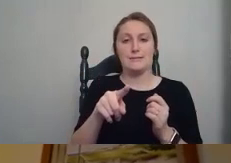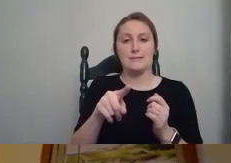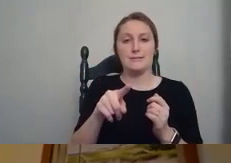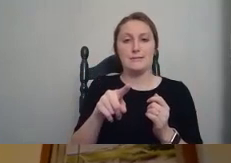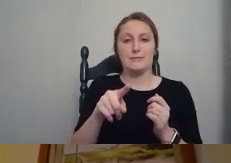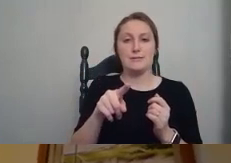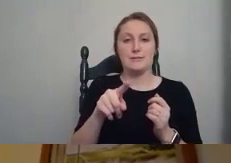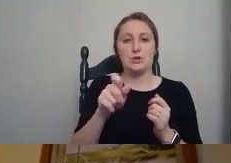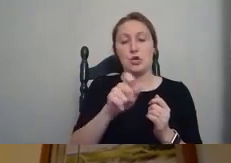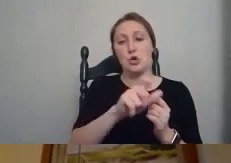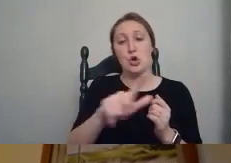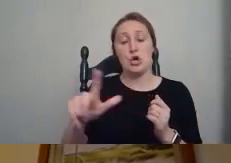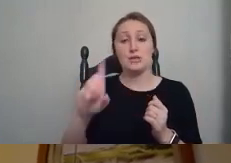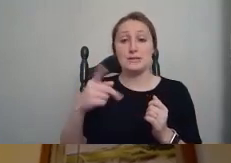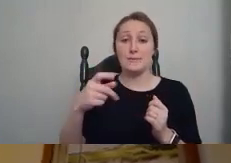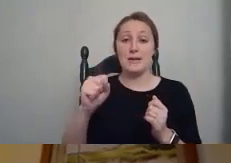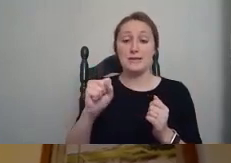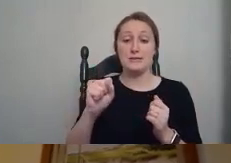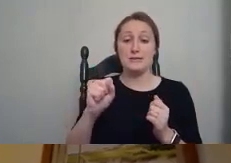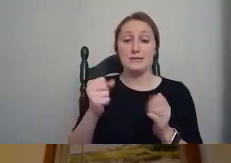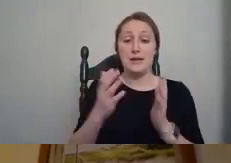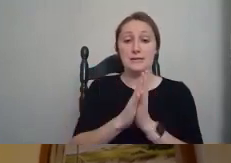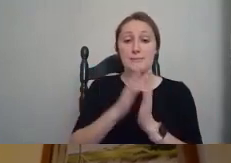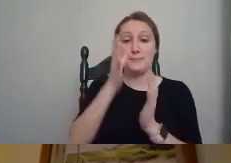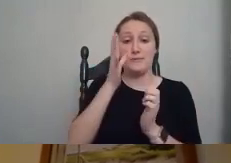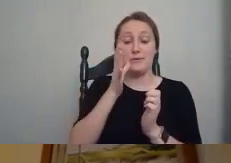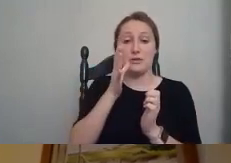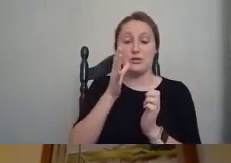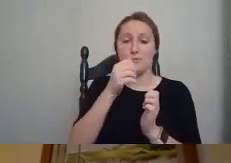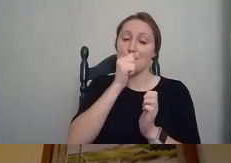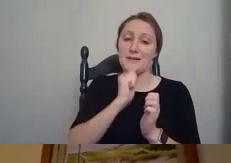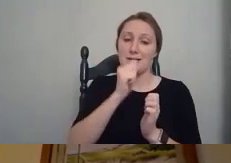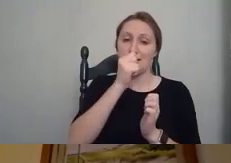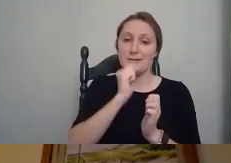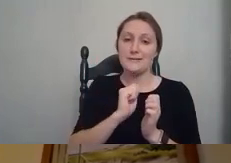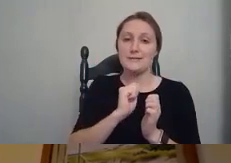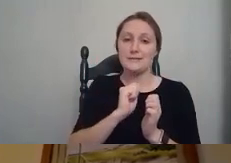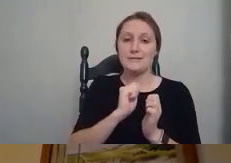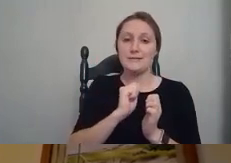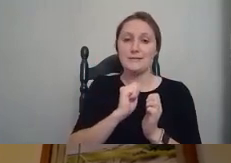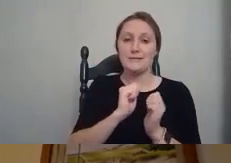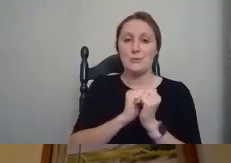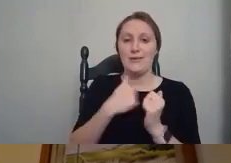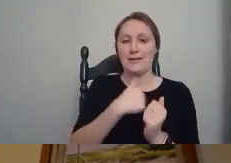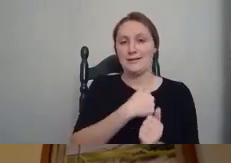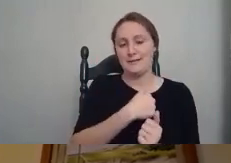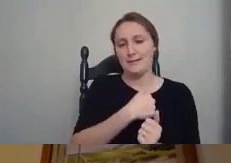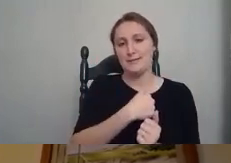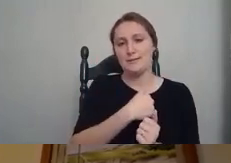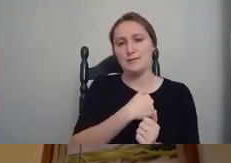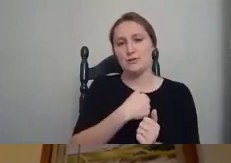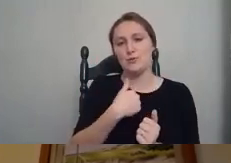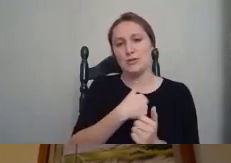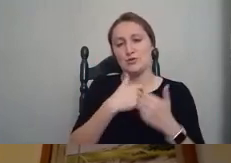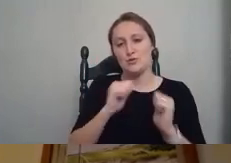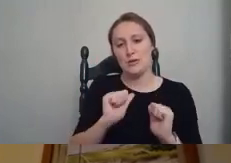everyone, all the DCPS is asking parents just to be patient with us. as we try